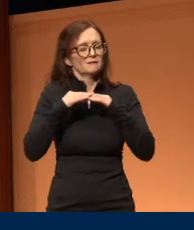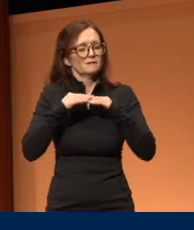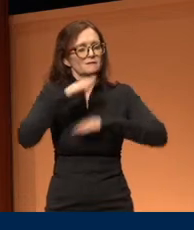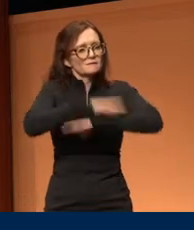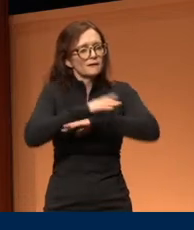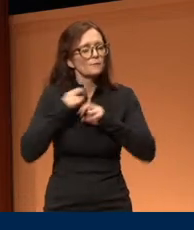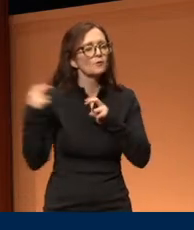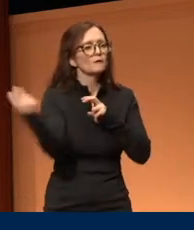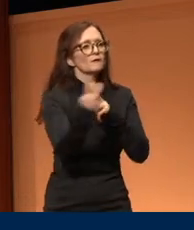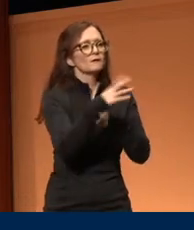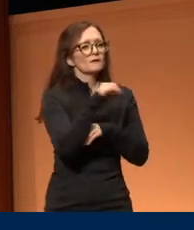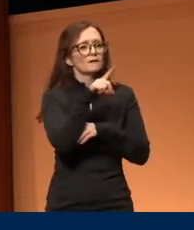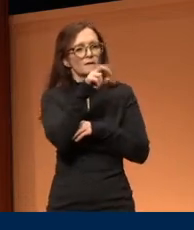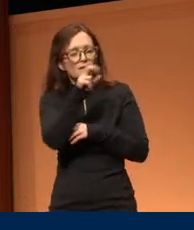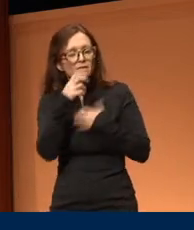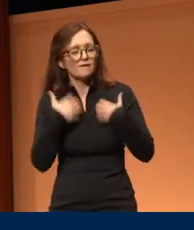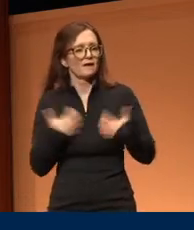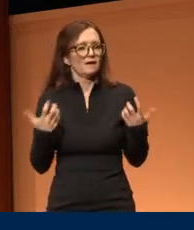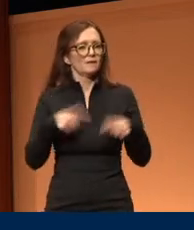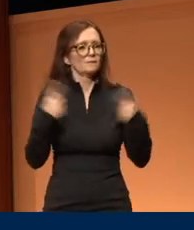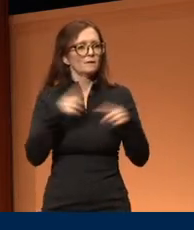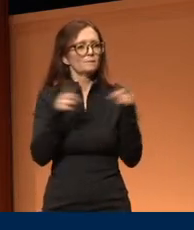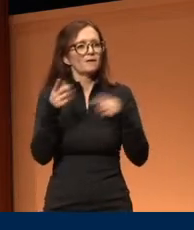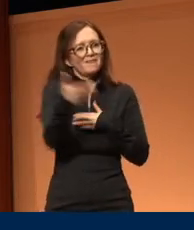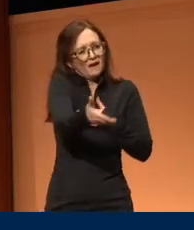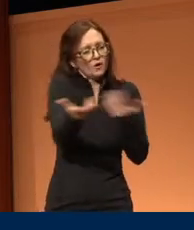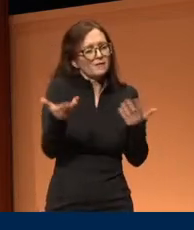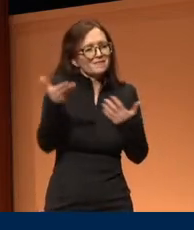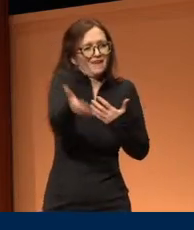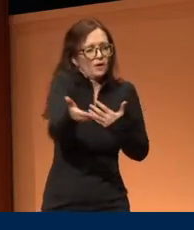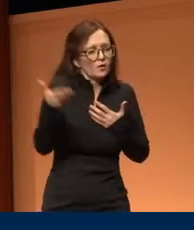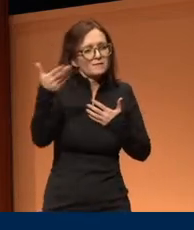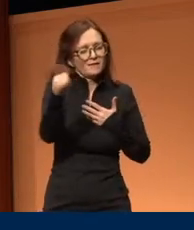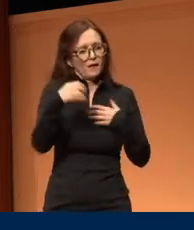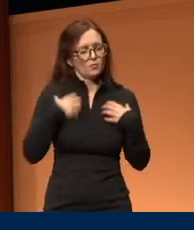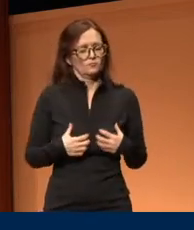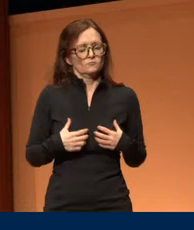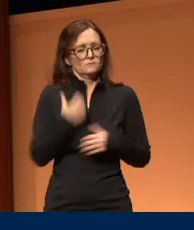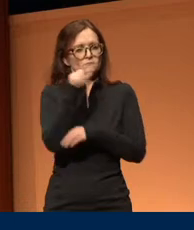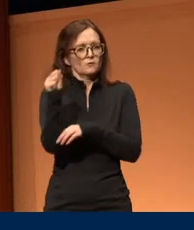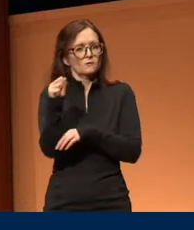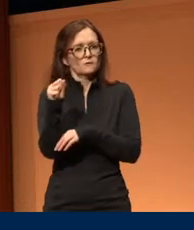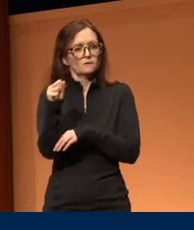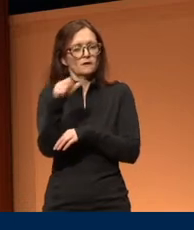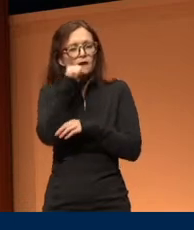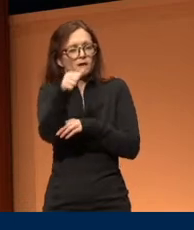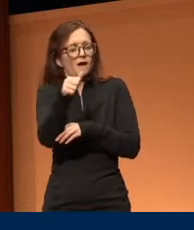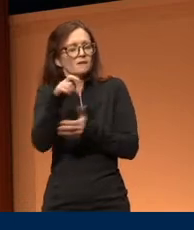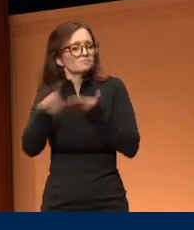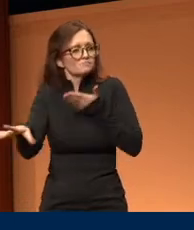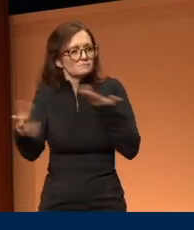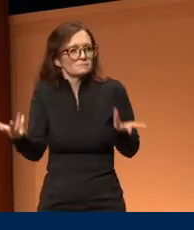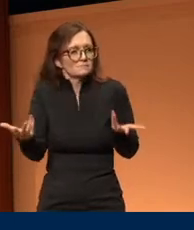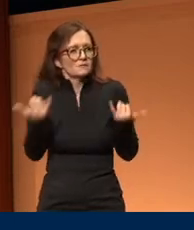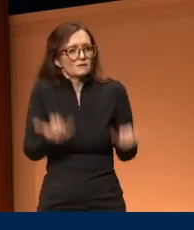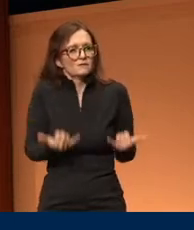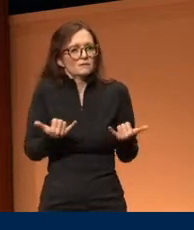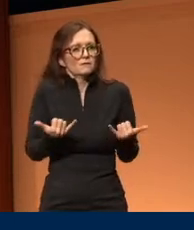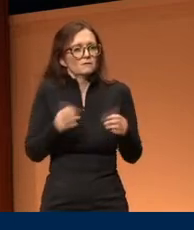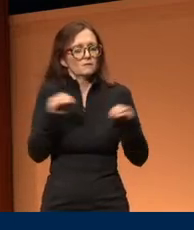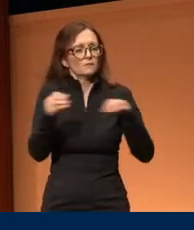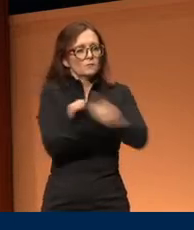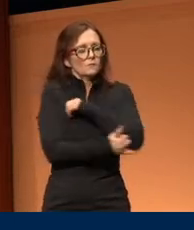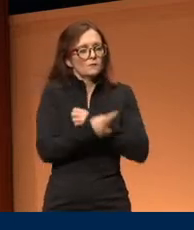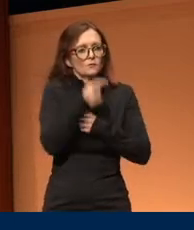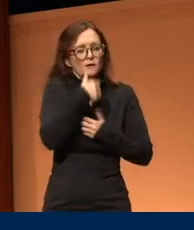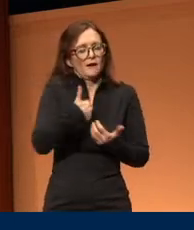and they were very loud and angry, but they were there. They were there, and they are not in parliament right now. So in no country do